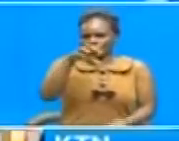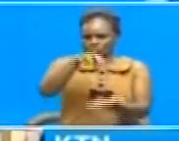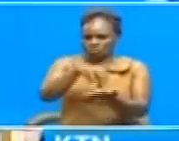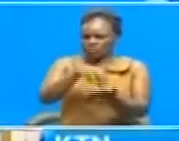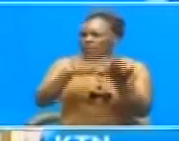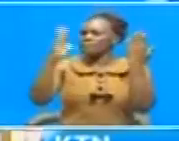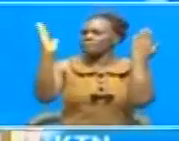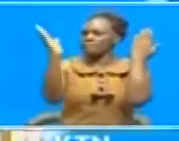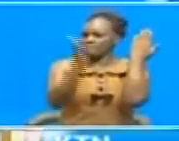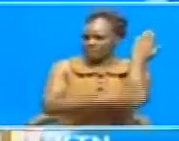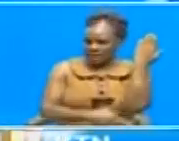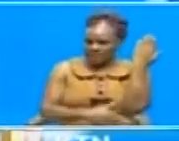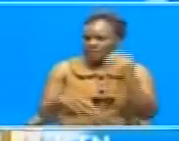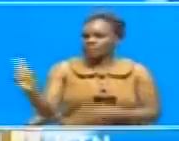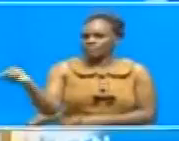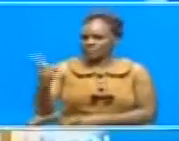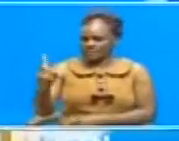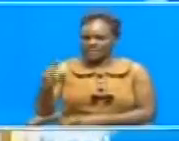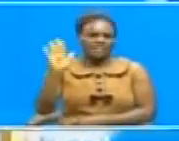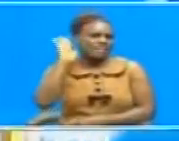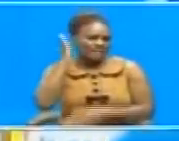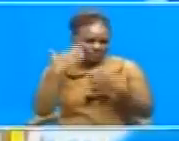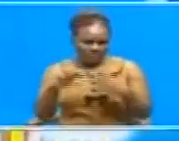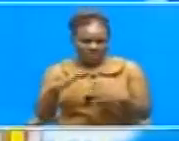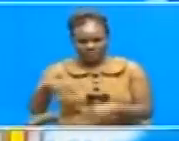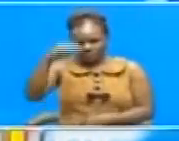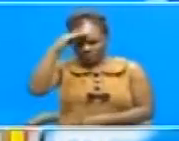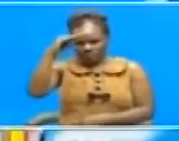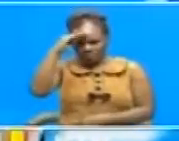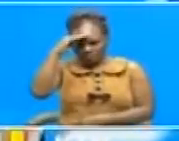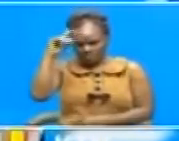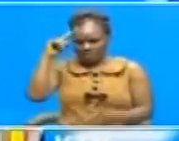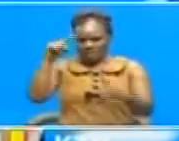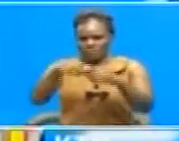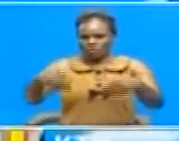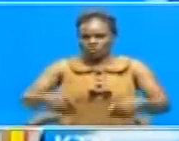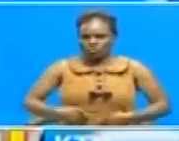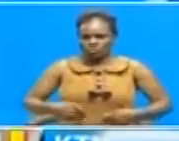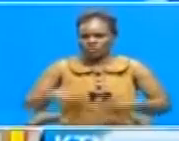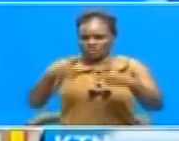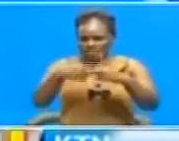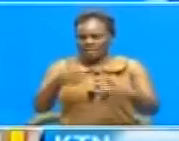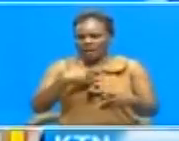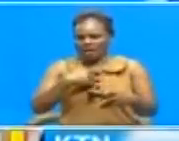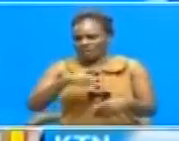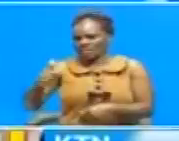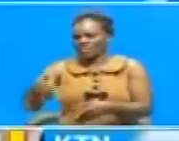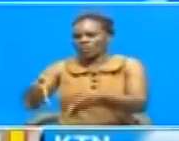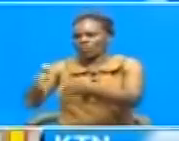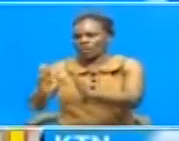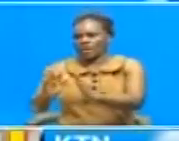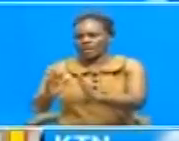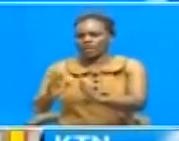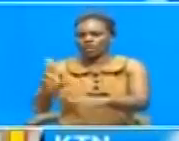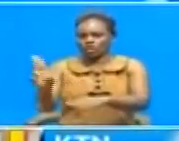so grave that it caught the president's ear, and with brewing dens being a target, youth have begun to look for alternative means